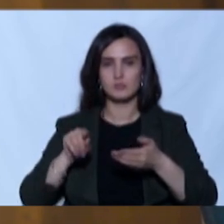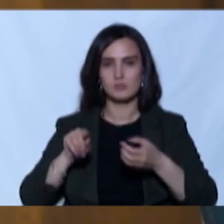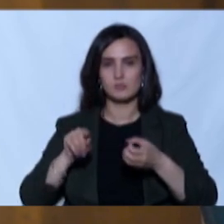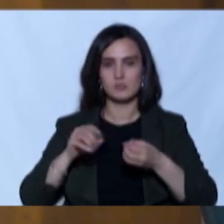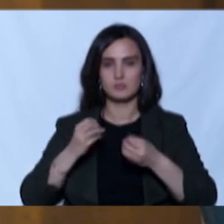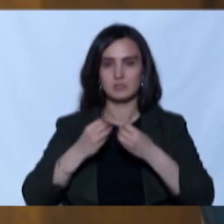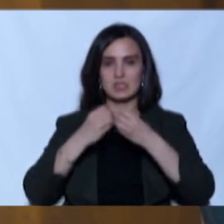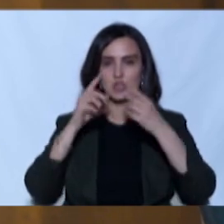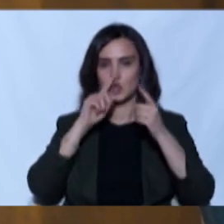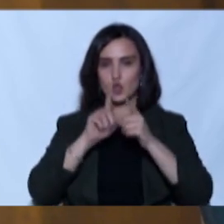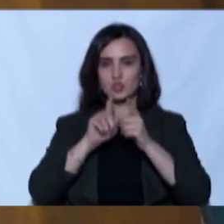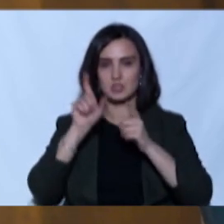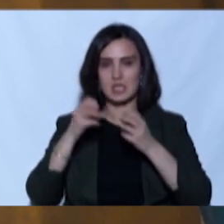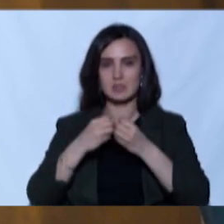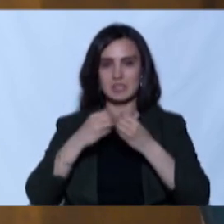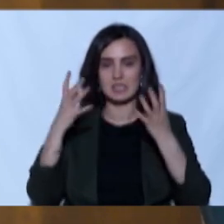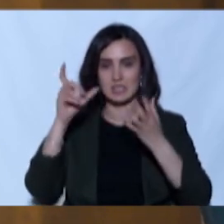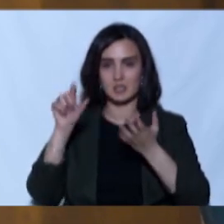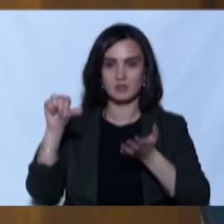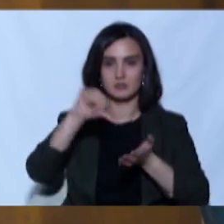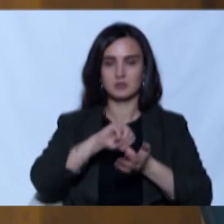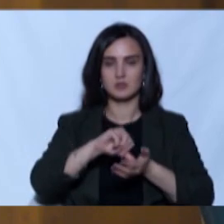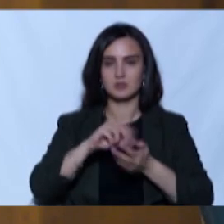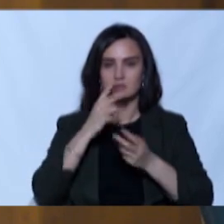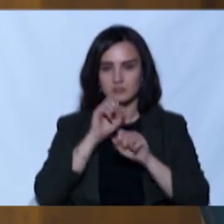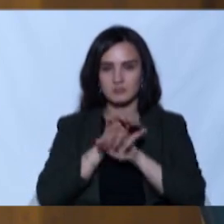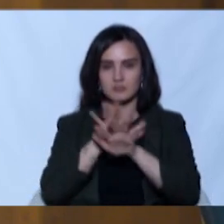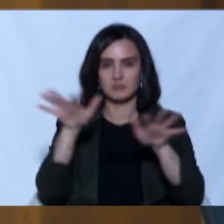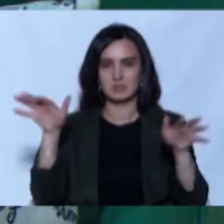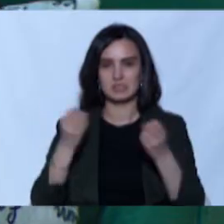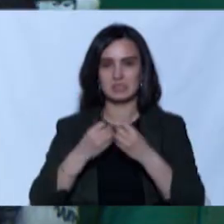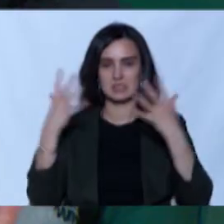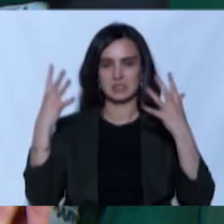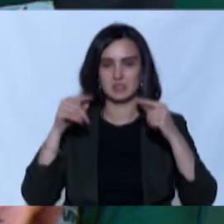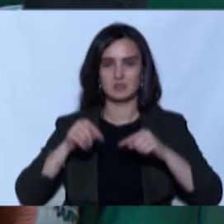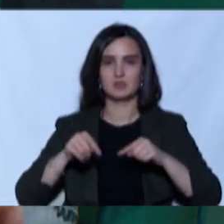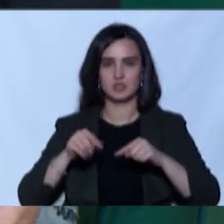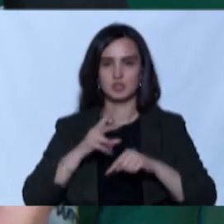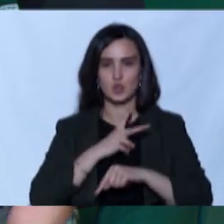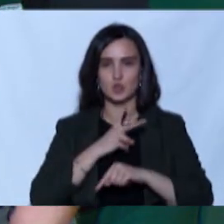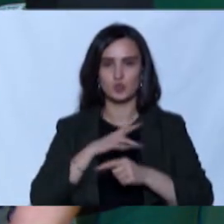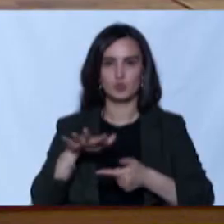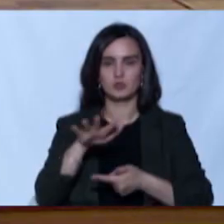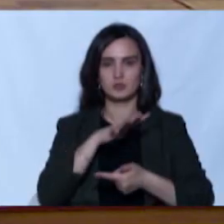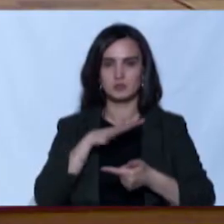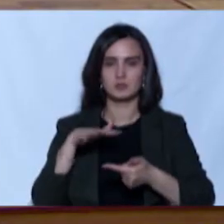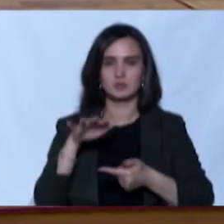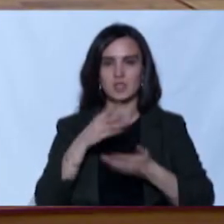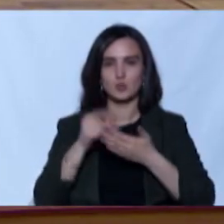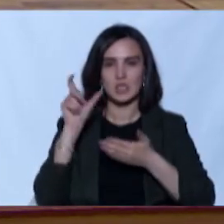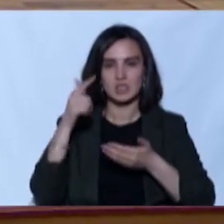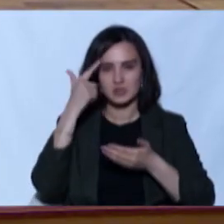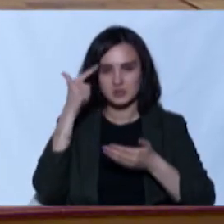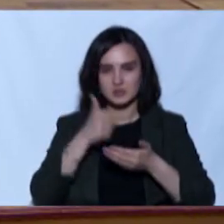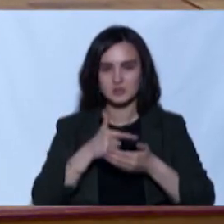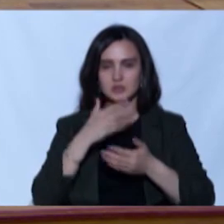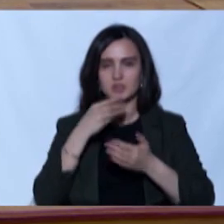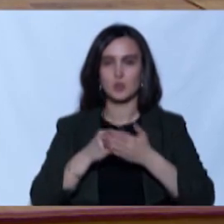the middle of that darkness. He blesses Sherlock with vast intelligence and